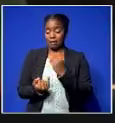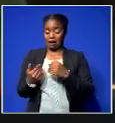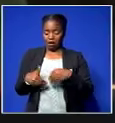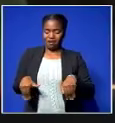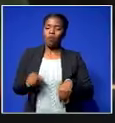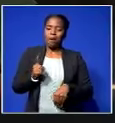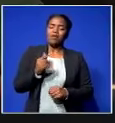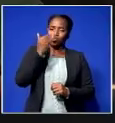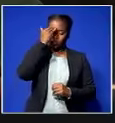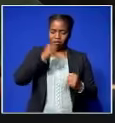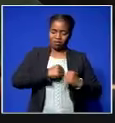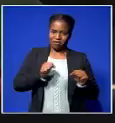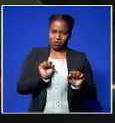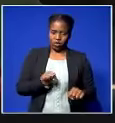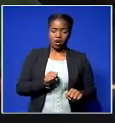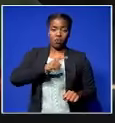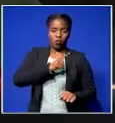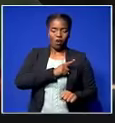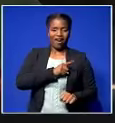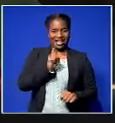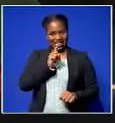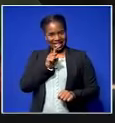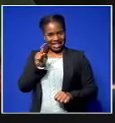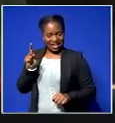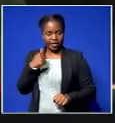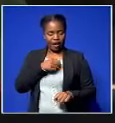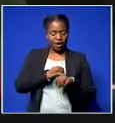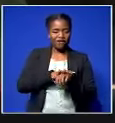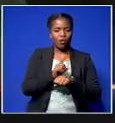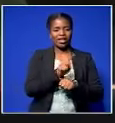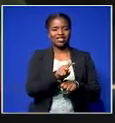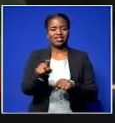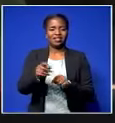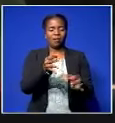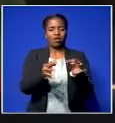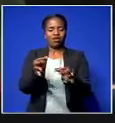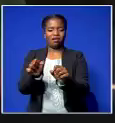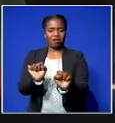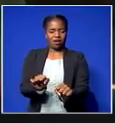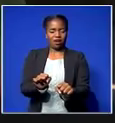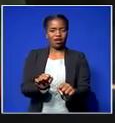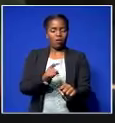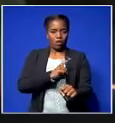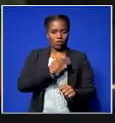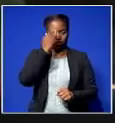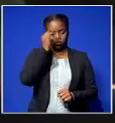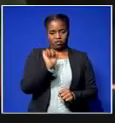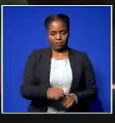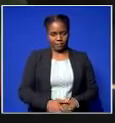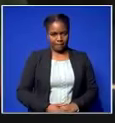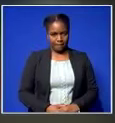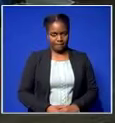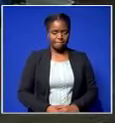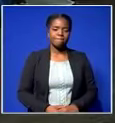our nation's strategic objectives, sovereignty, and ability to secure a rightful place in the family of